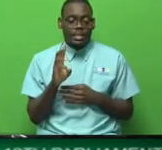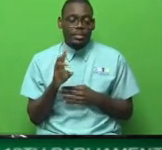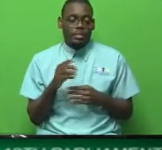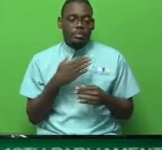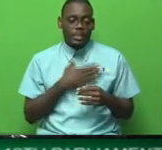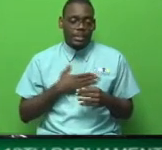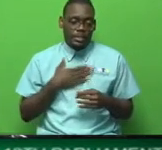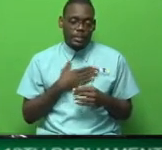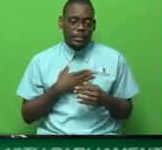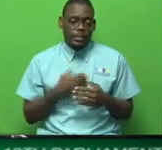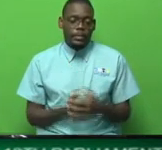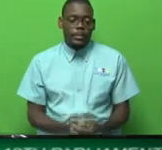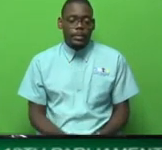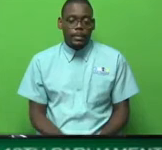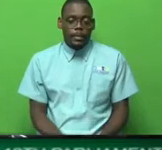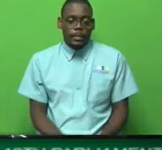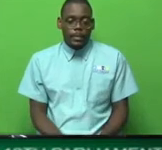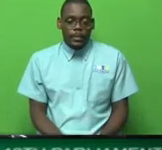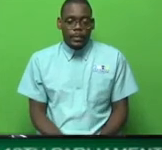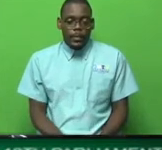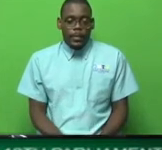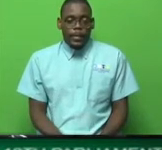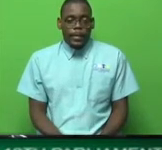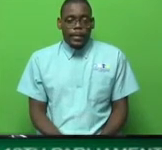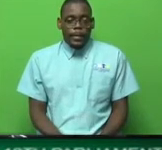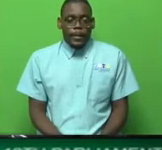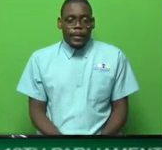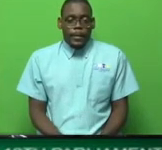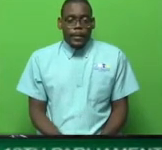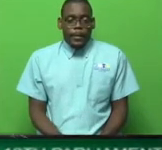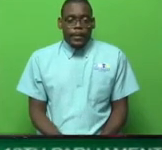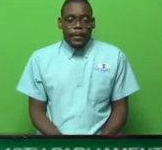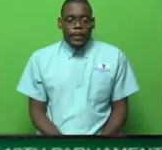I made a statement of fact Mr Deputy speaker